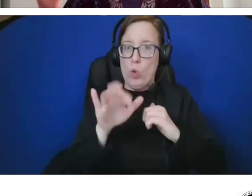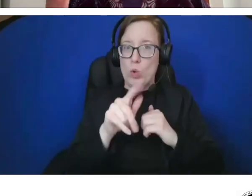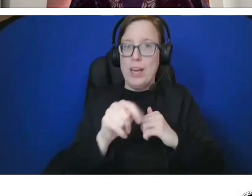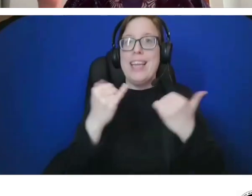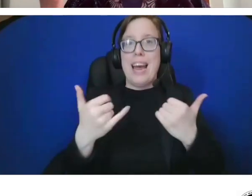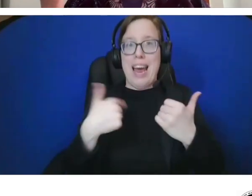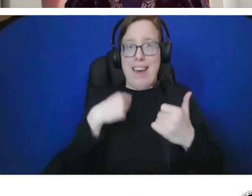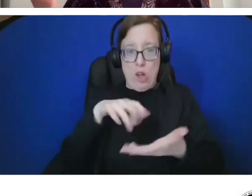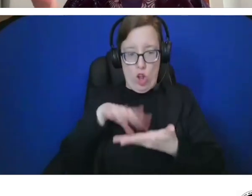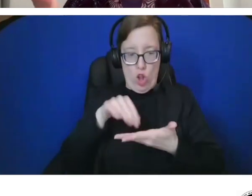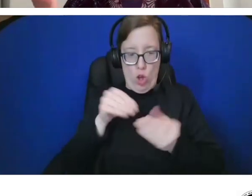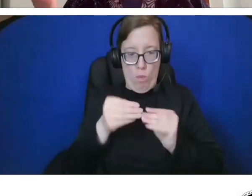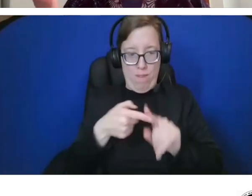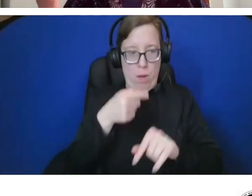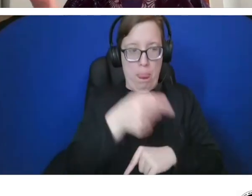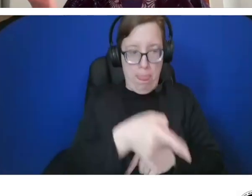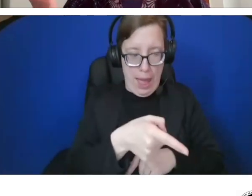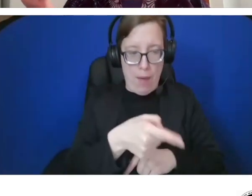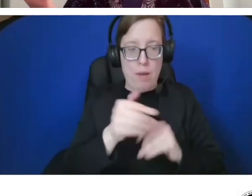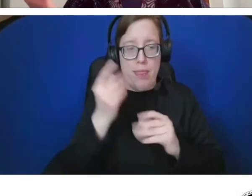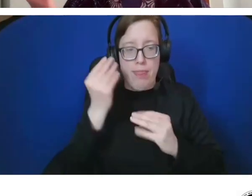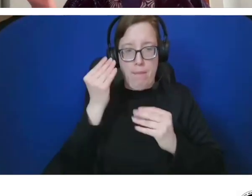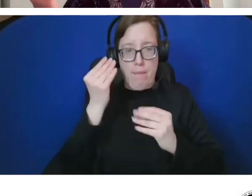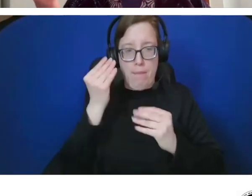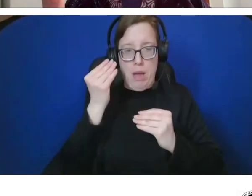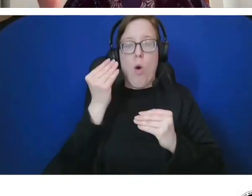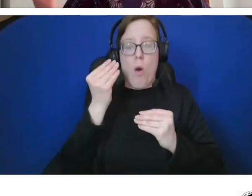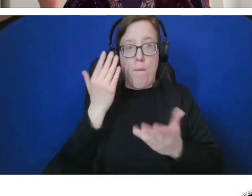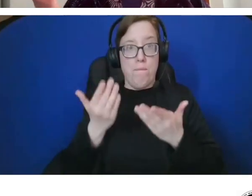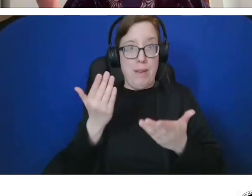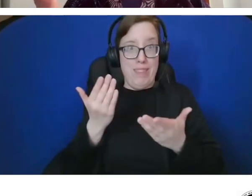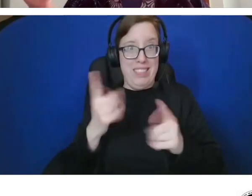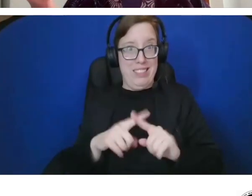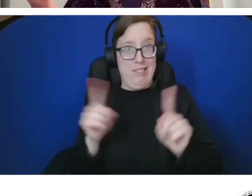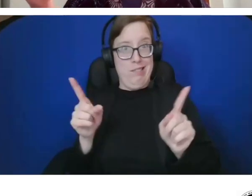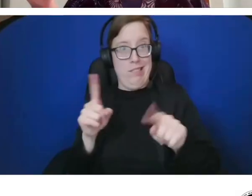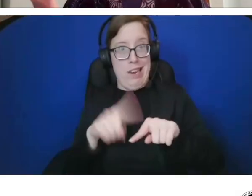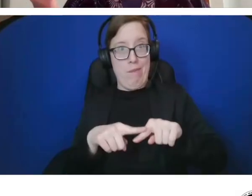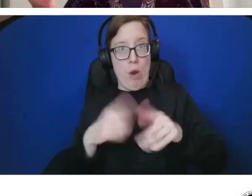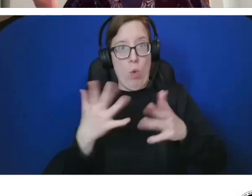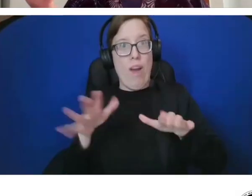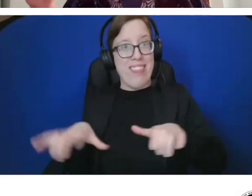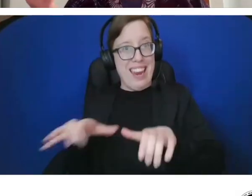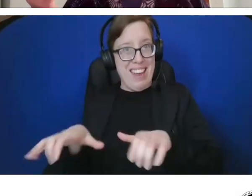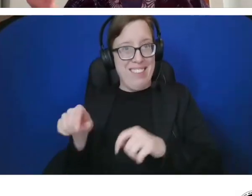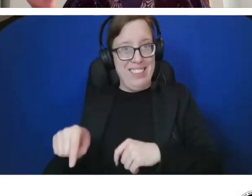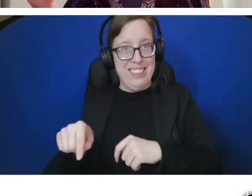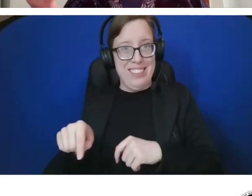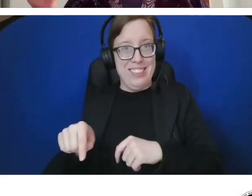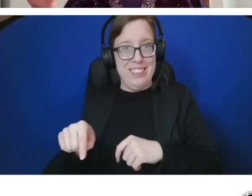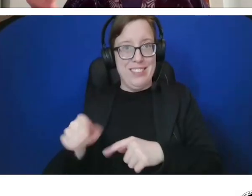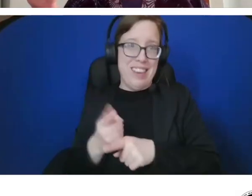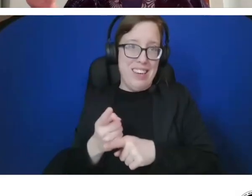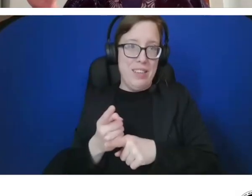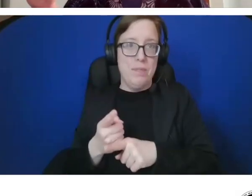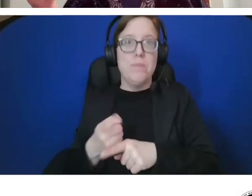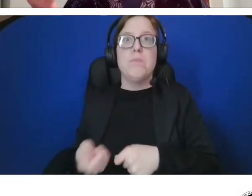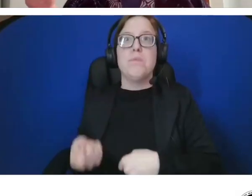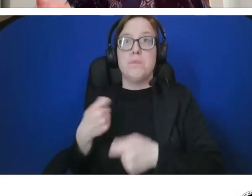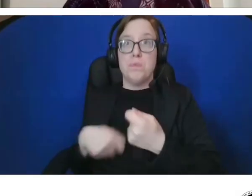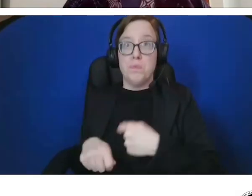this. And now I have to learn more from them and think about whether it might be a little different depending on what the activity is,